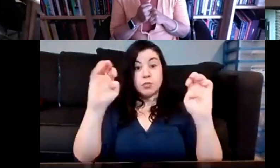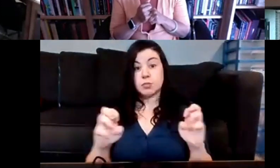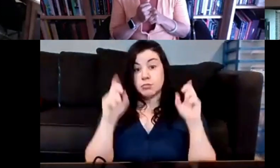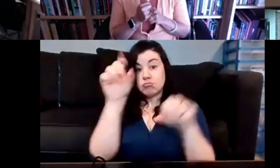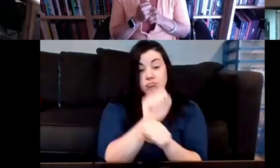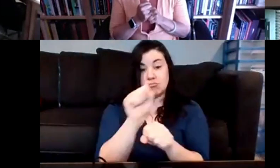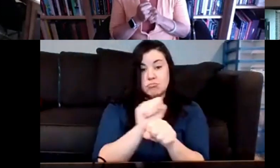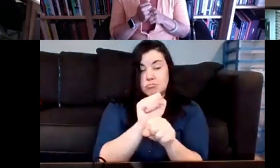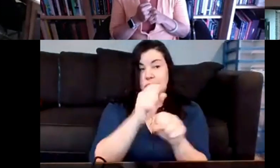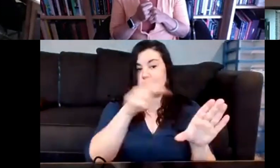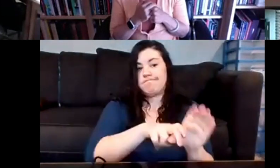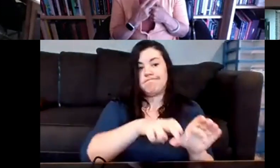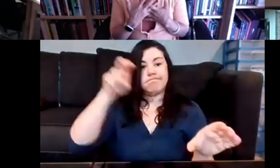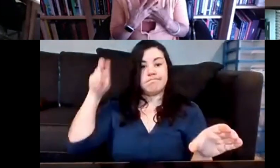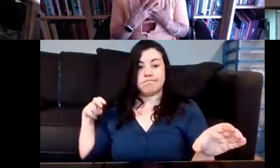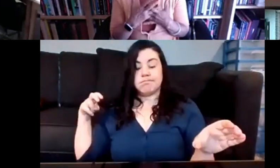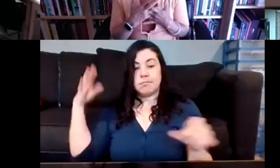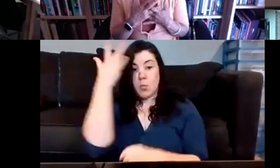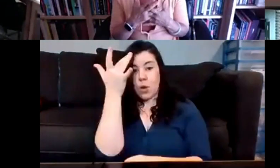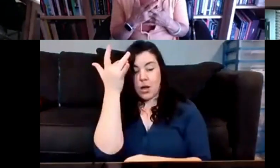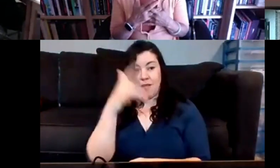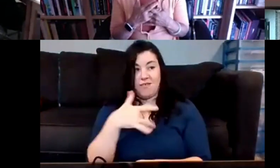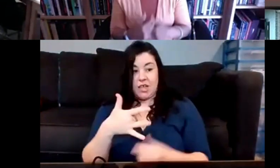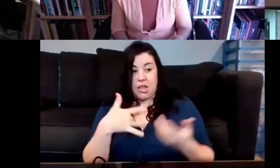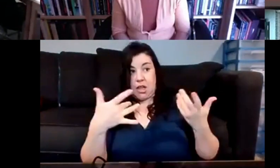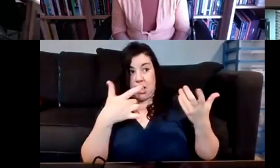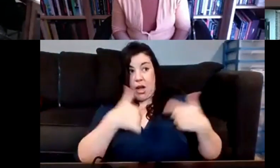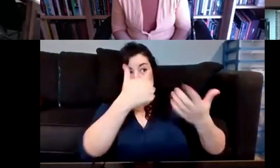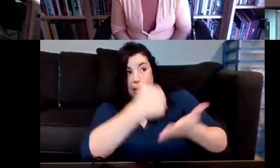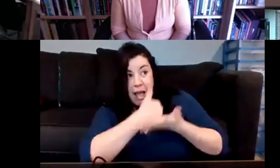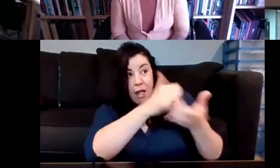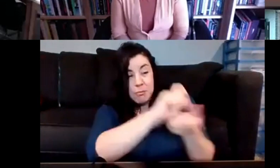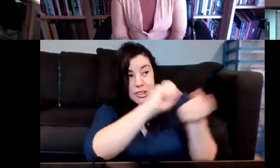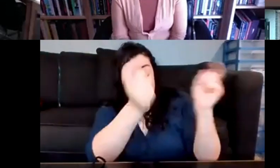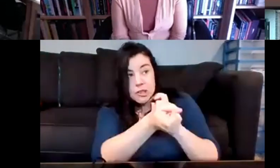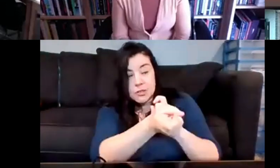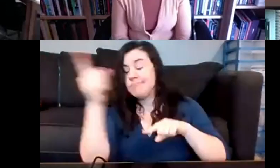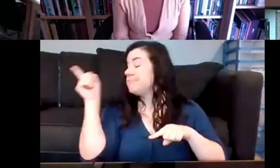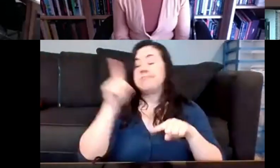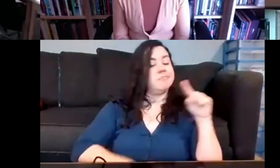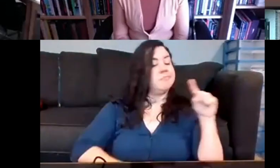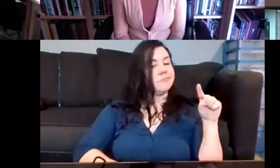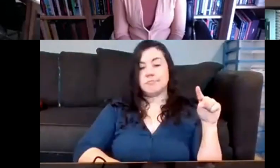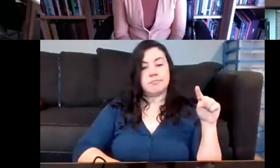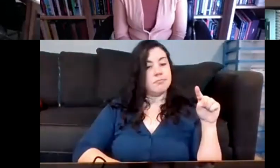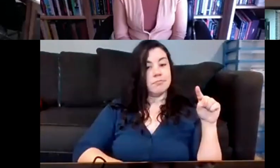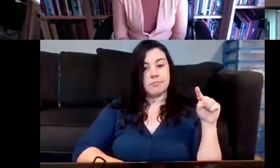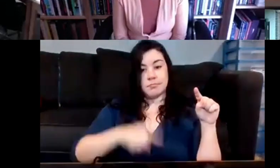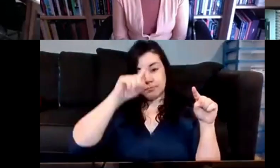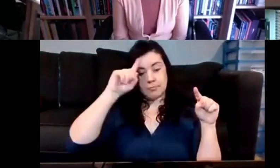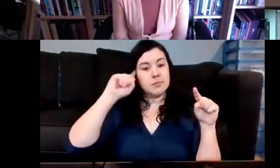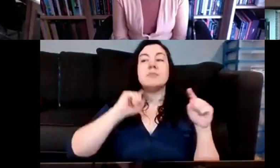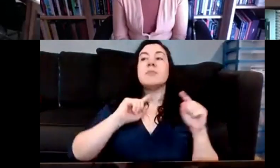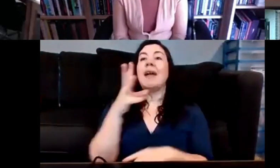there because I saw that I could do nothing to change that space. Mm-hmm. Museums are, and